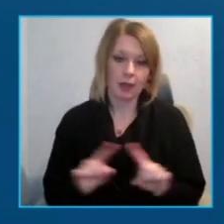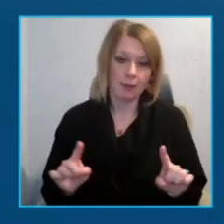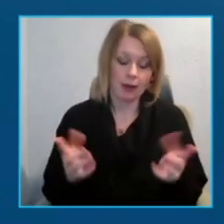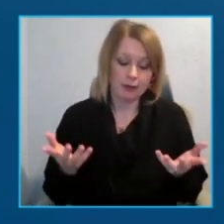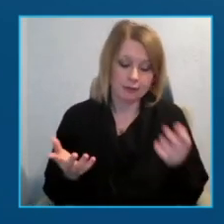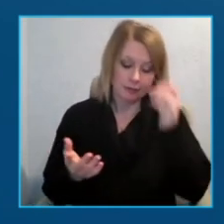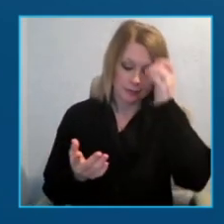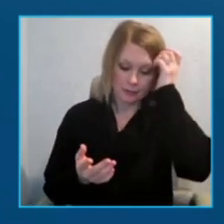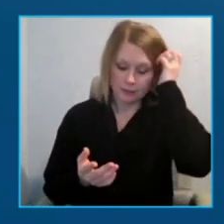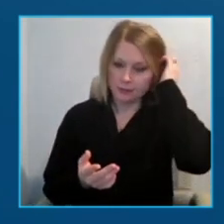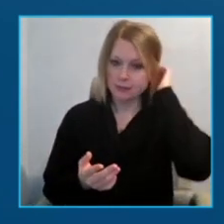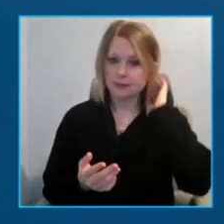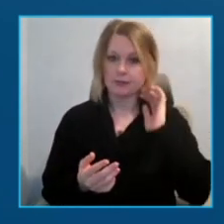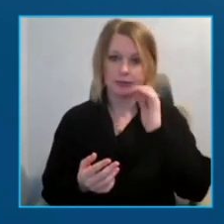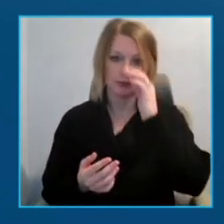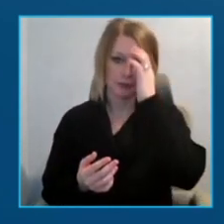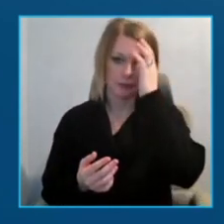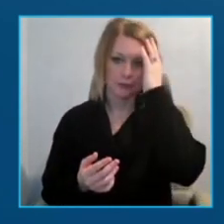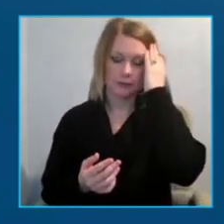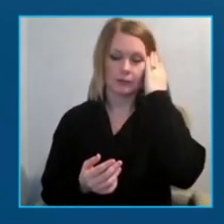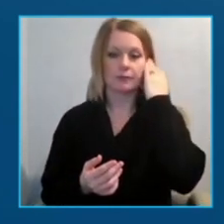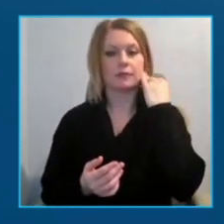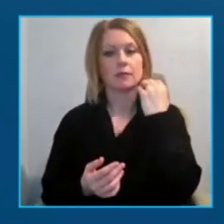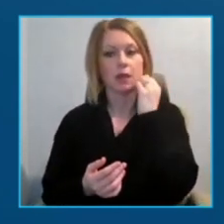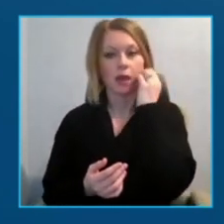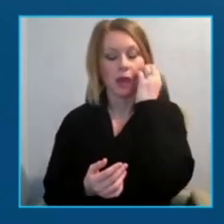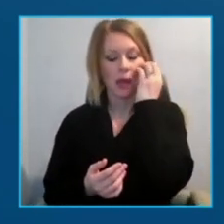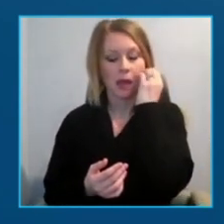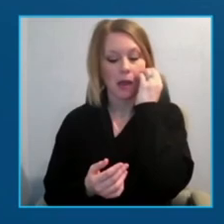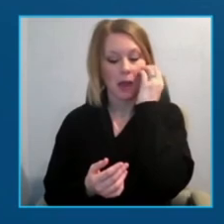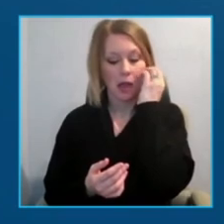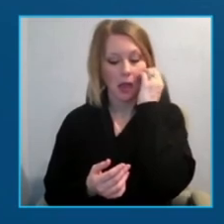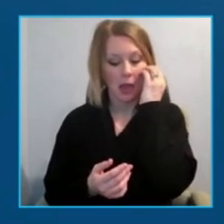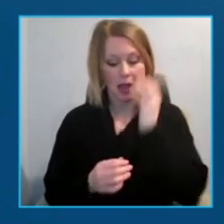this party, just based on the facts alone,